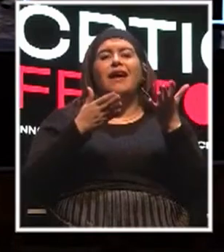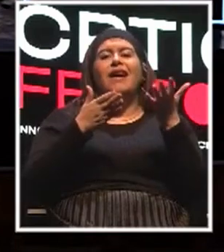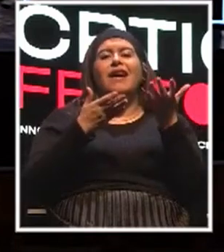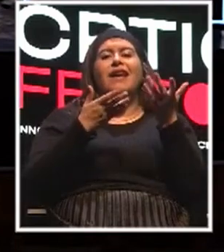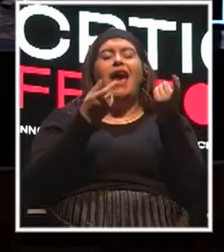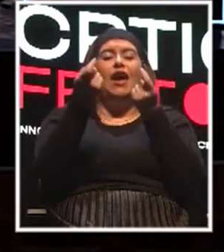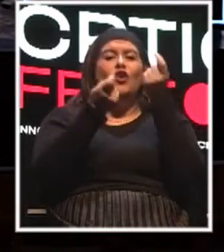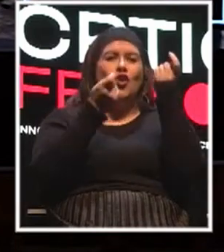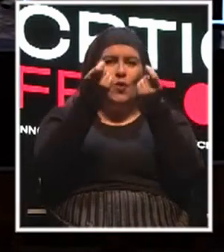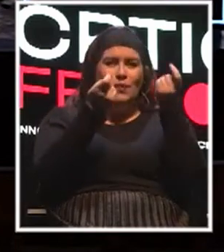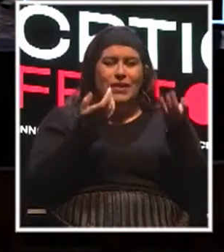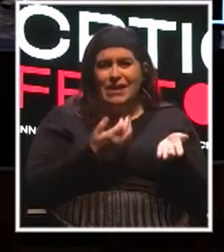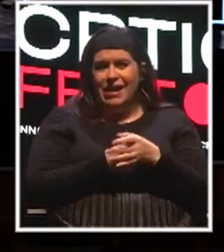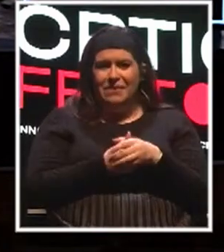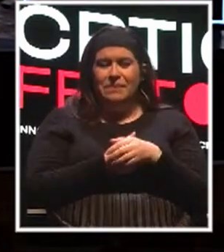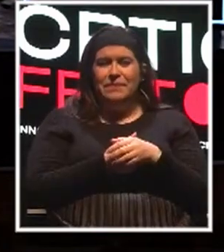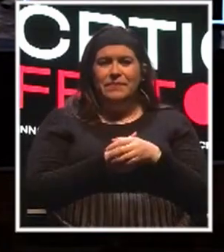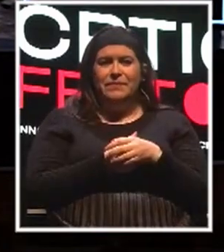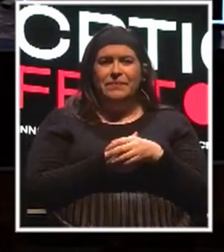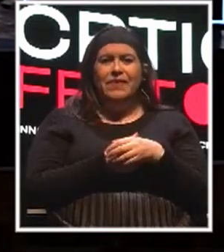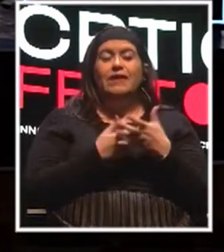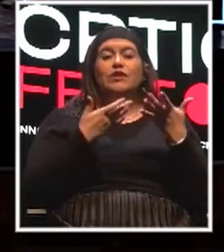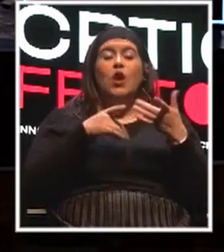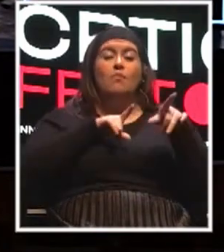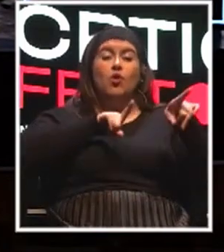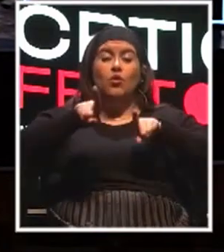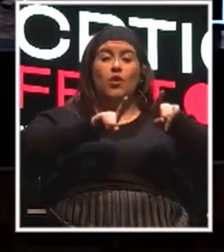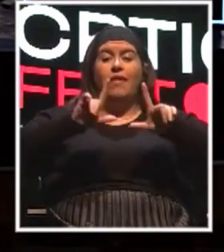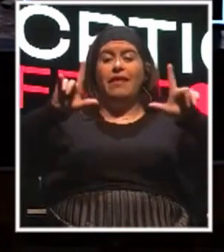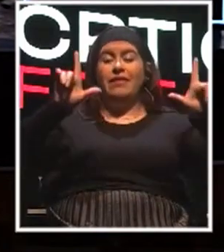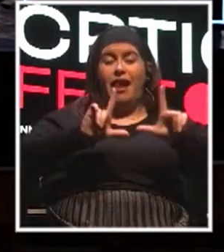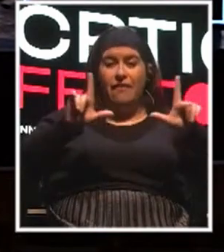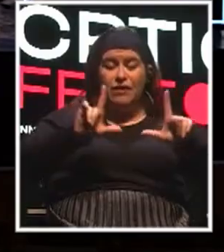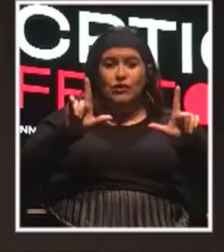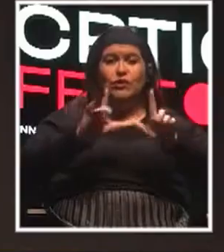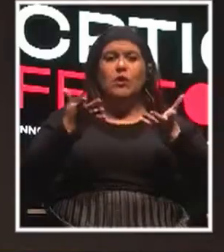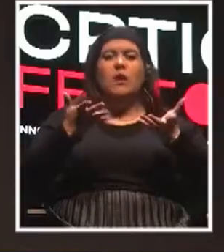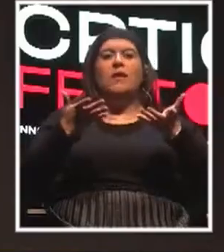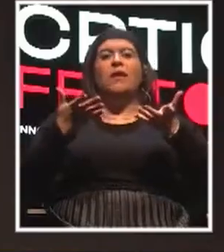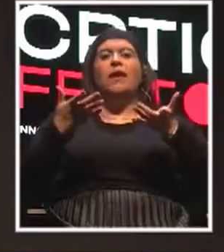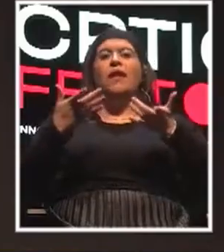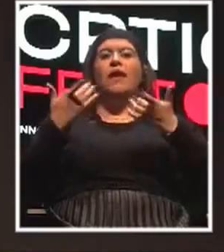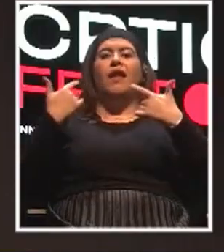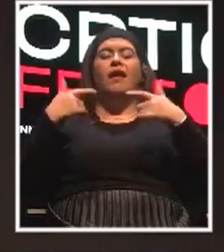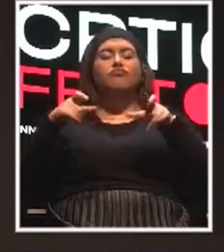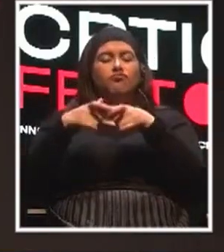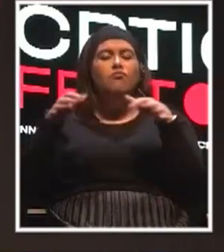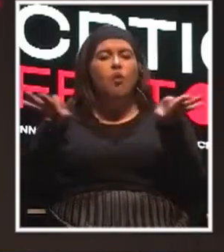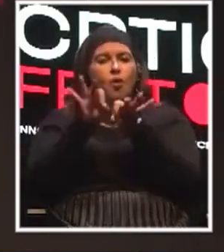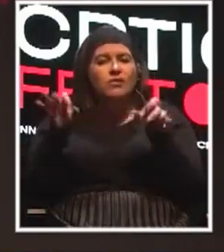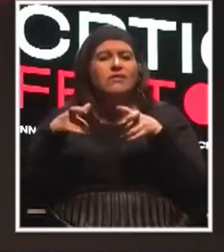networks, book publishers, record companies, music labels. That's the gatekeeper's economy. They have to